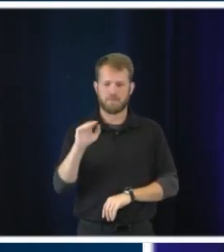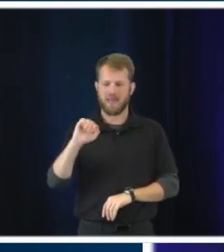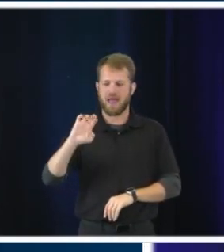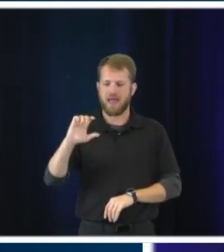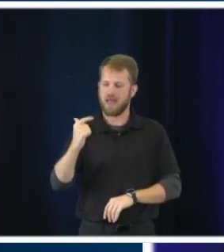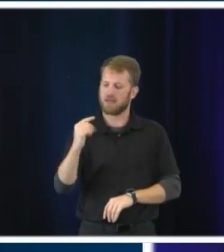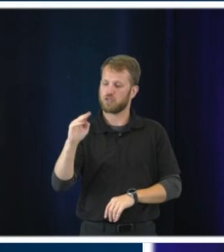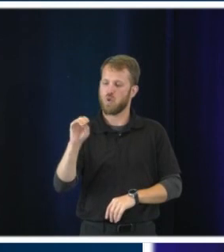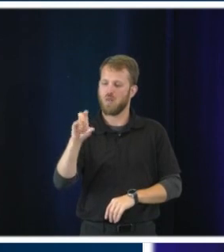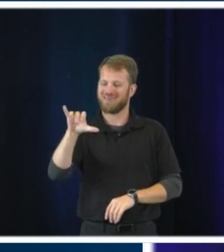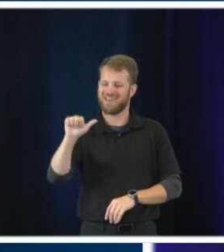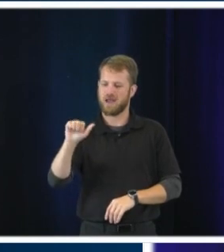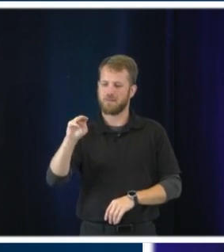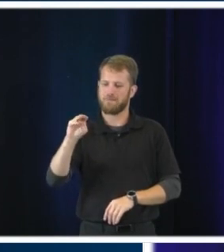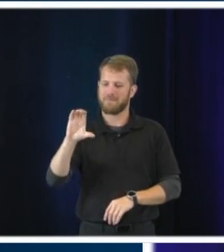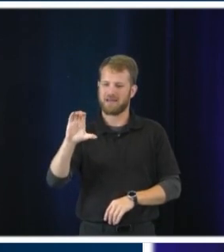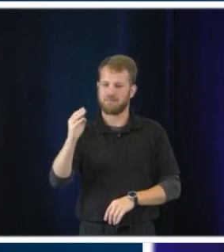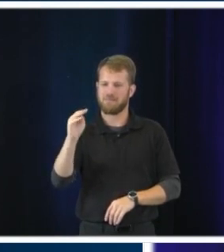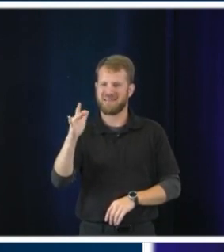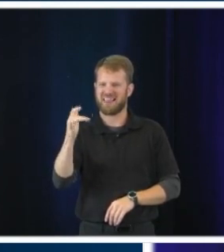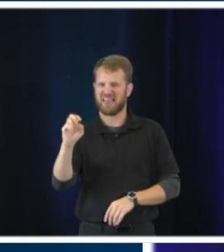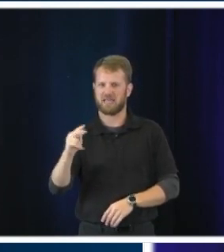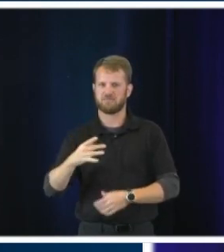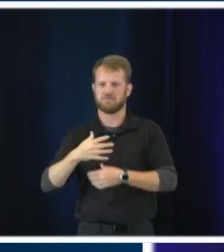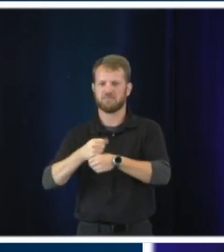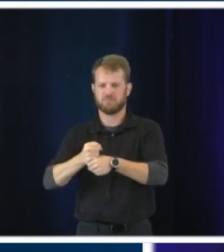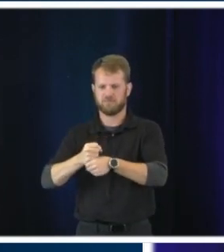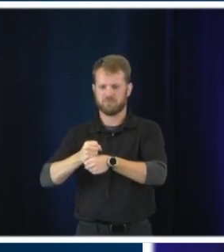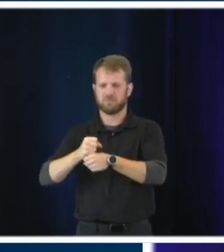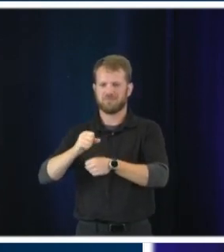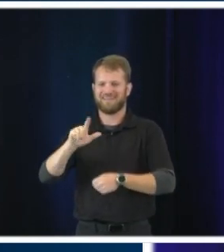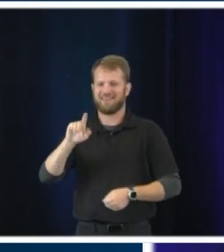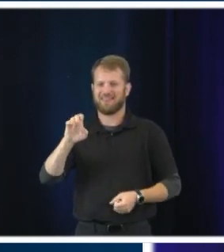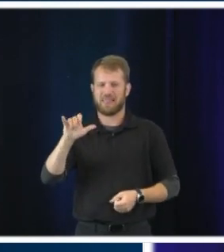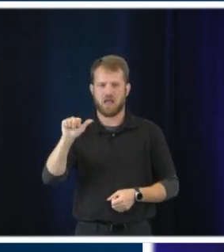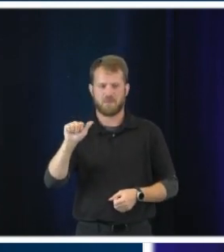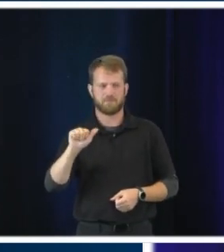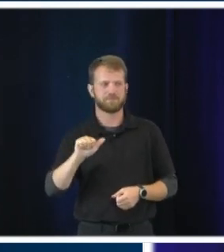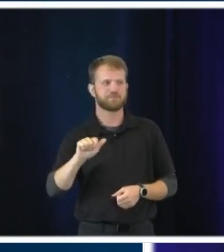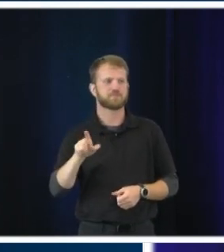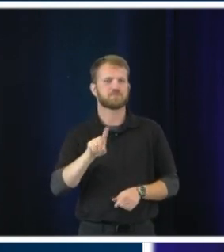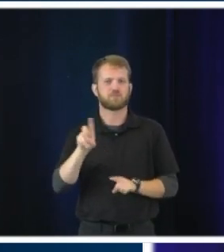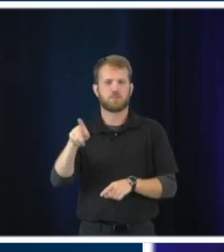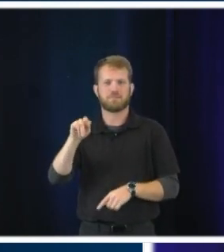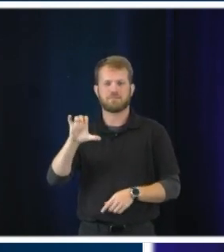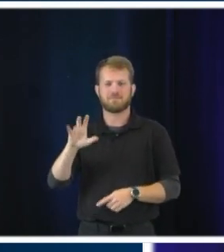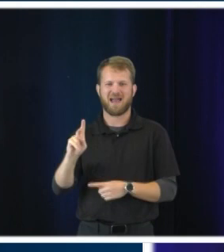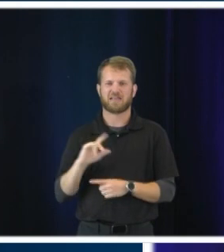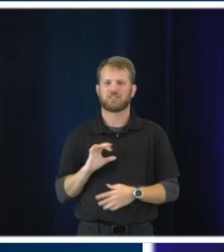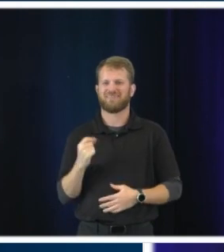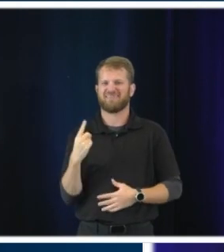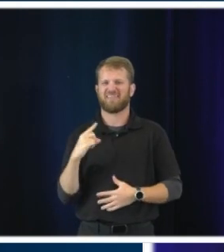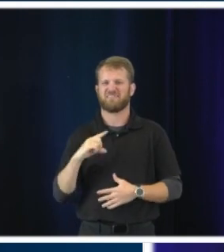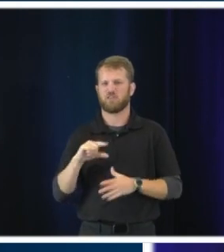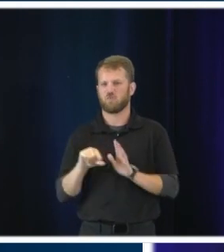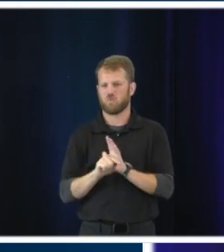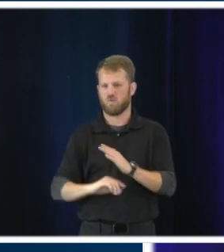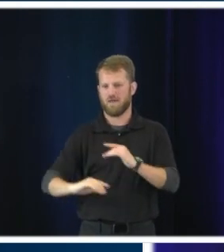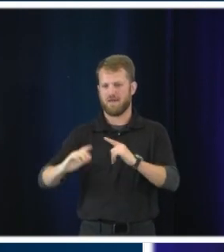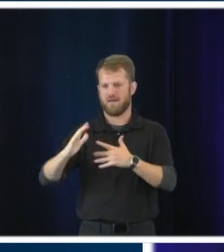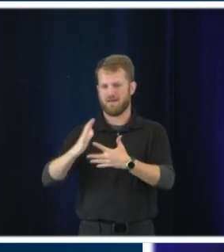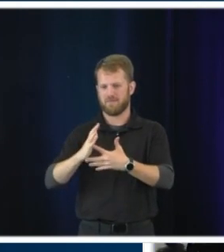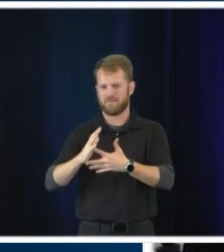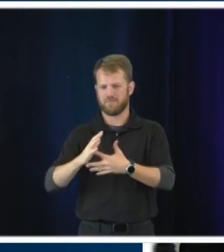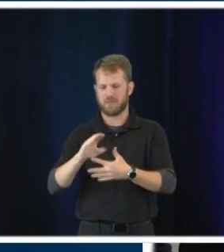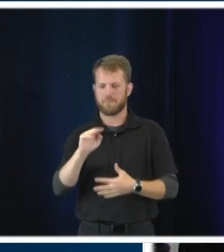Magnolia McMillan, Leah for short, attends PASS Innovation Lab and is an 11th grader. Leah is a